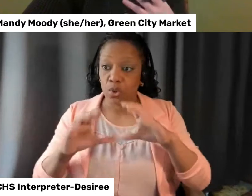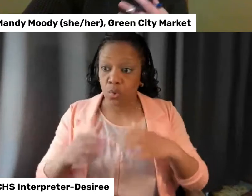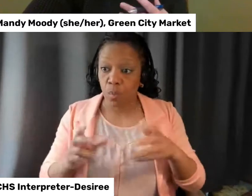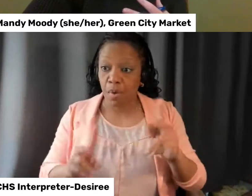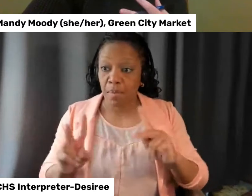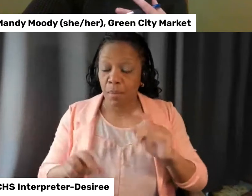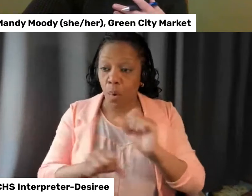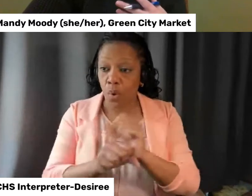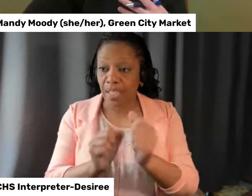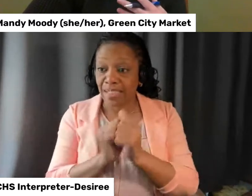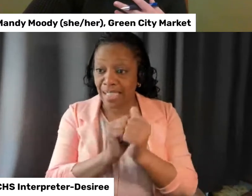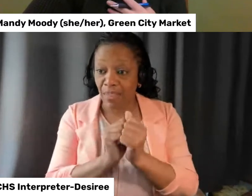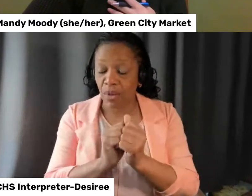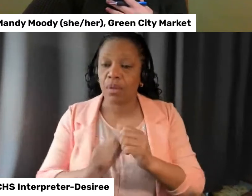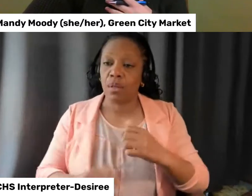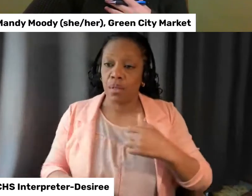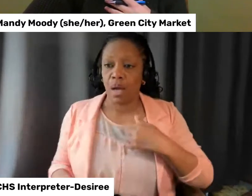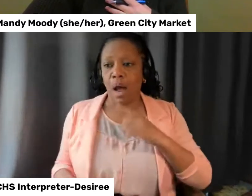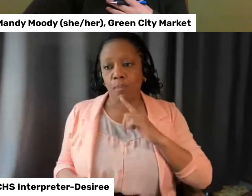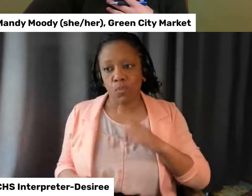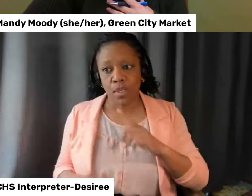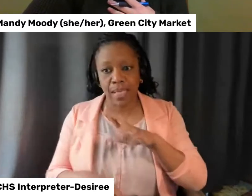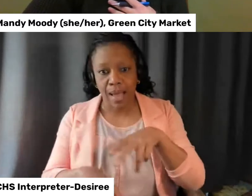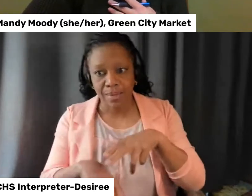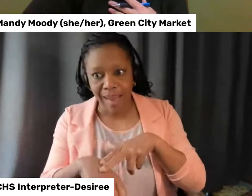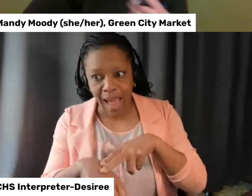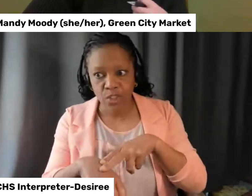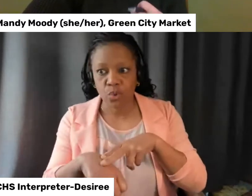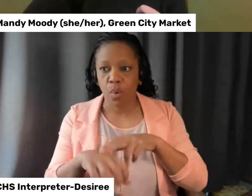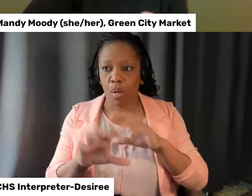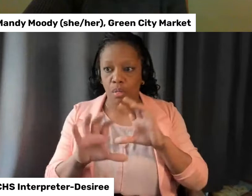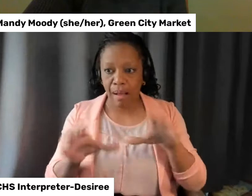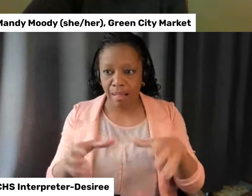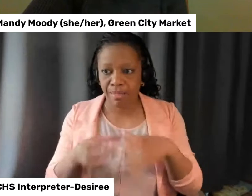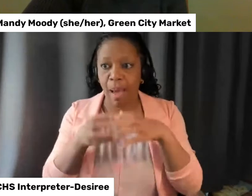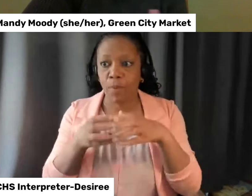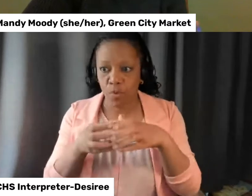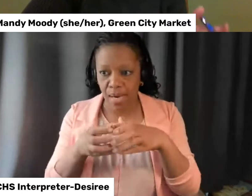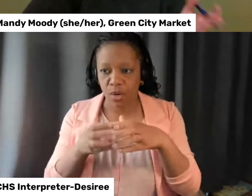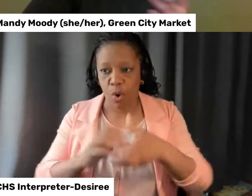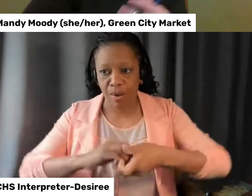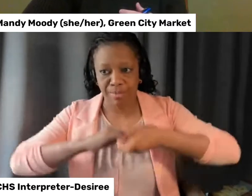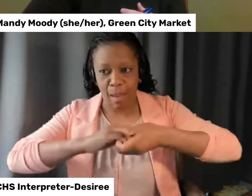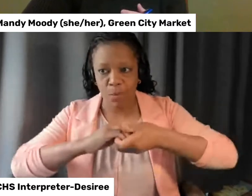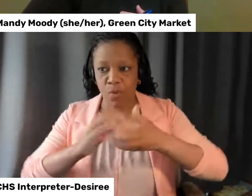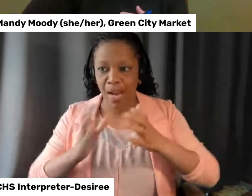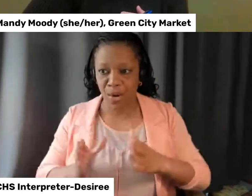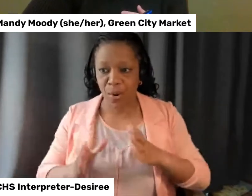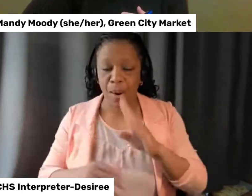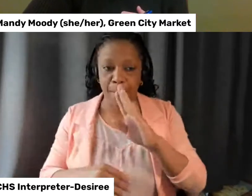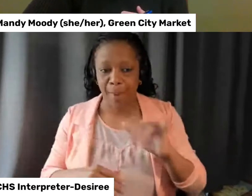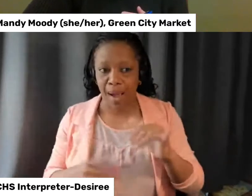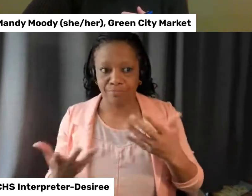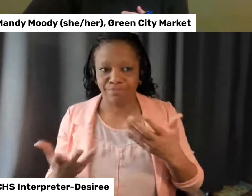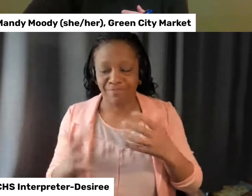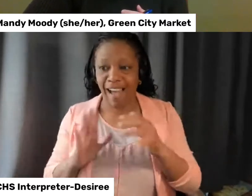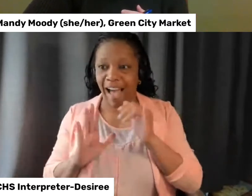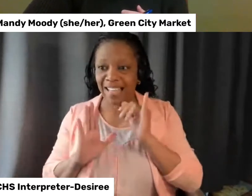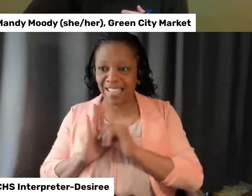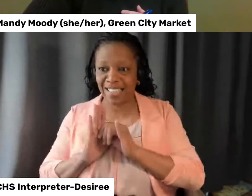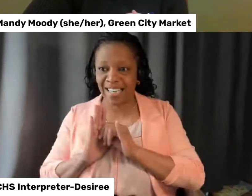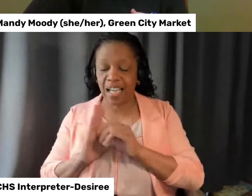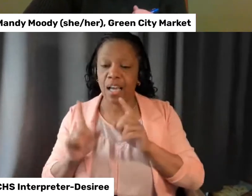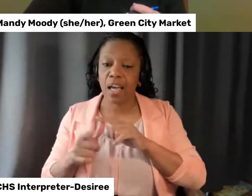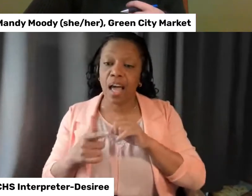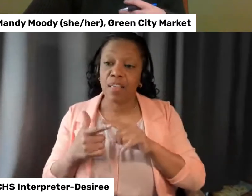I'm a natural collaborator just by identity. And so it really spoke to me. And then when I became the executive director of Green